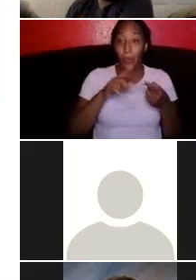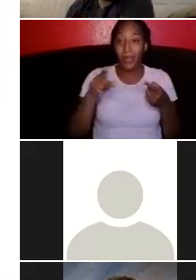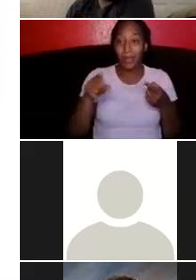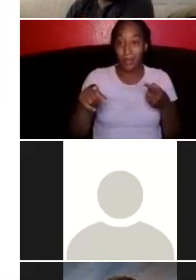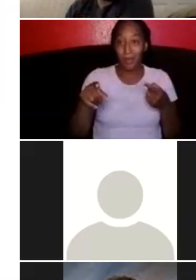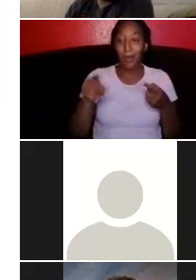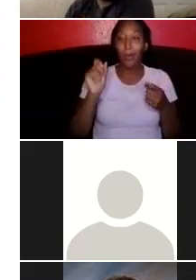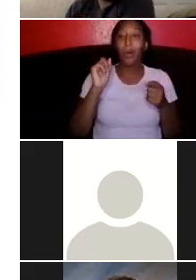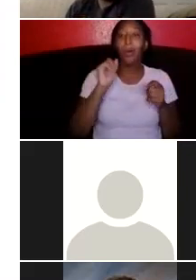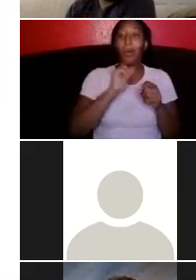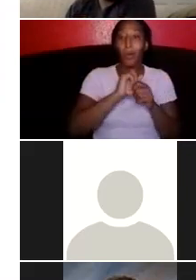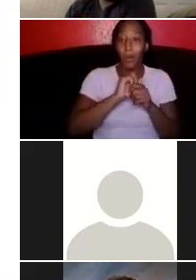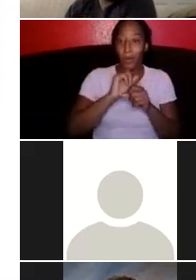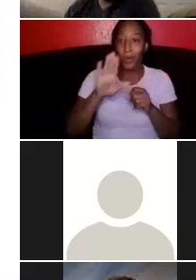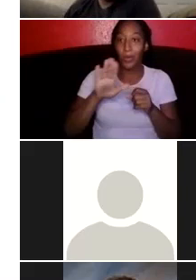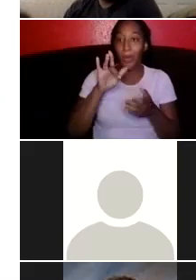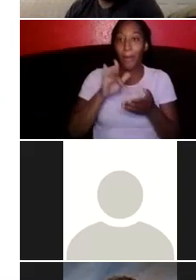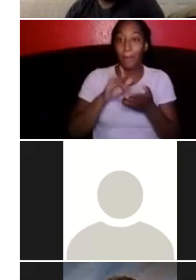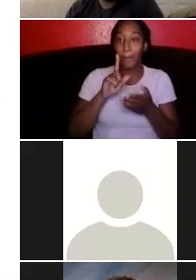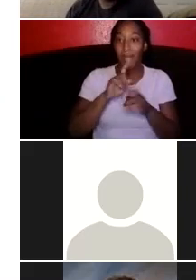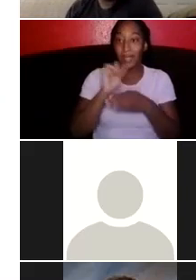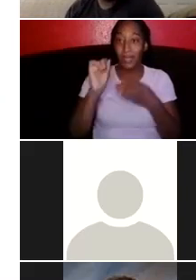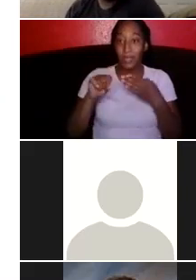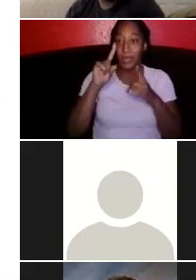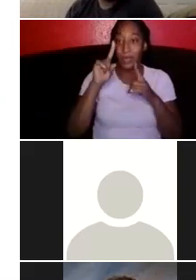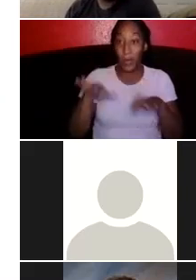8-week course. It's just, I have to cram.